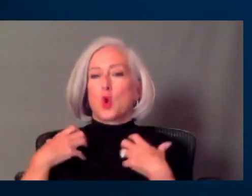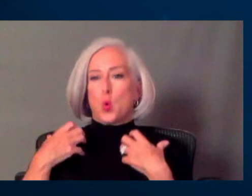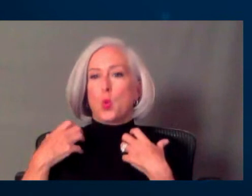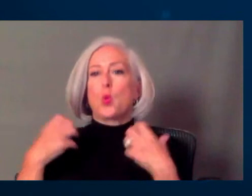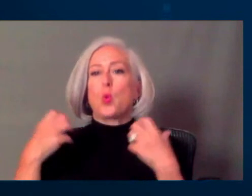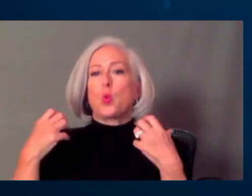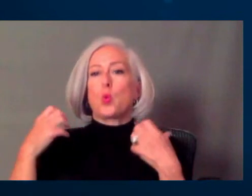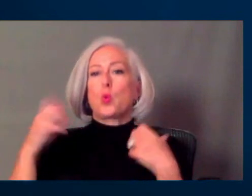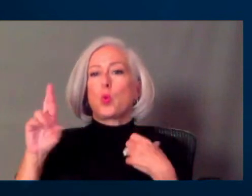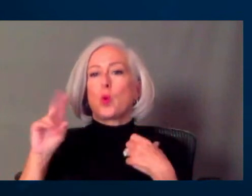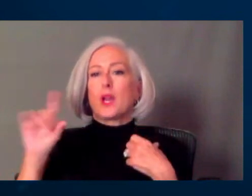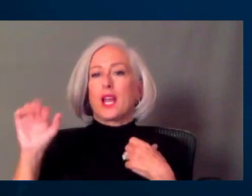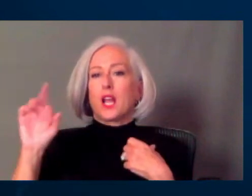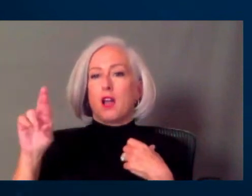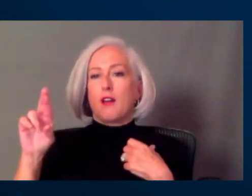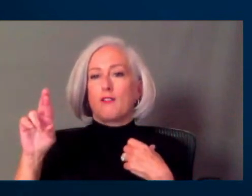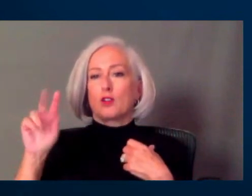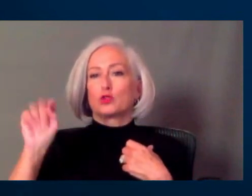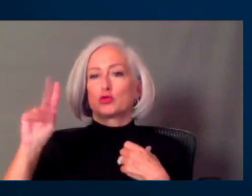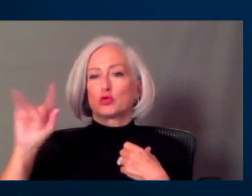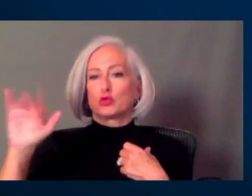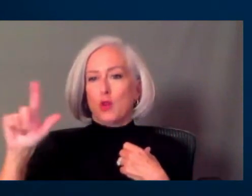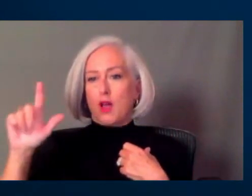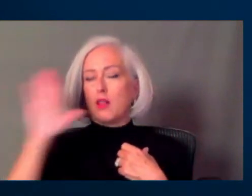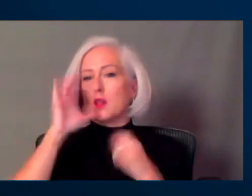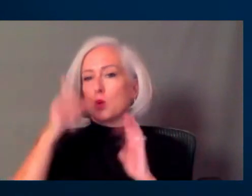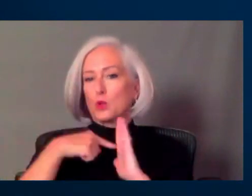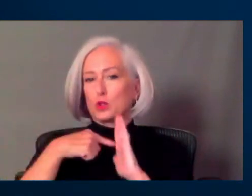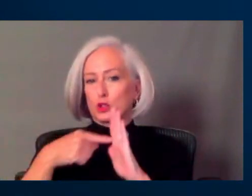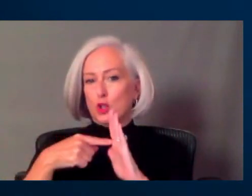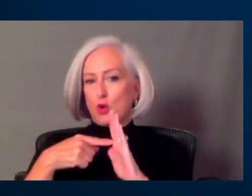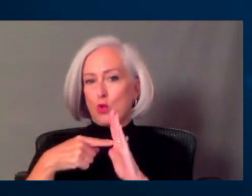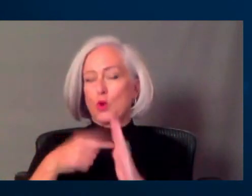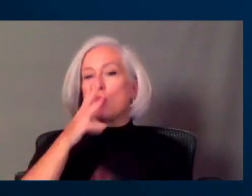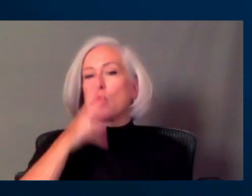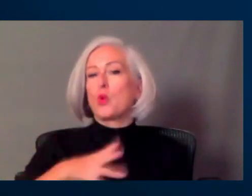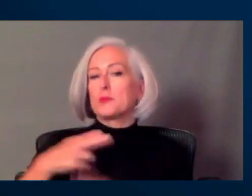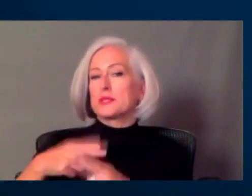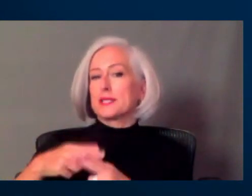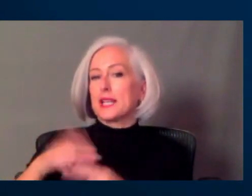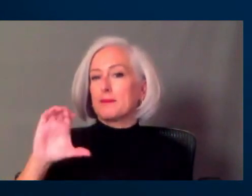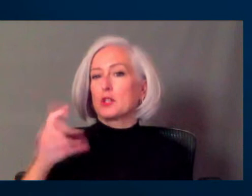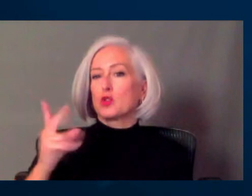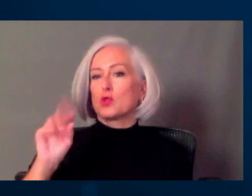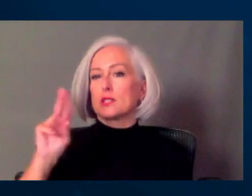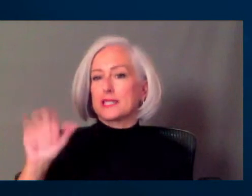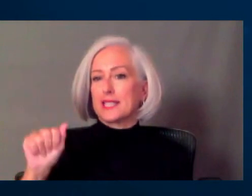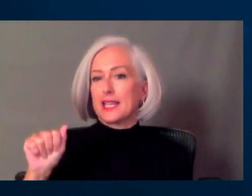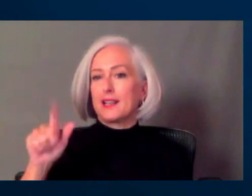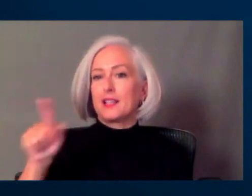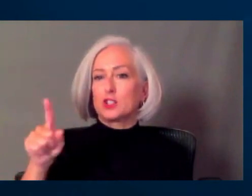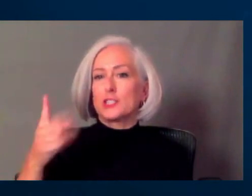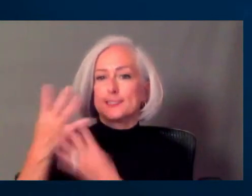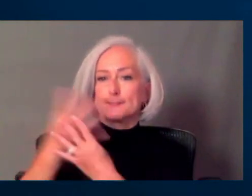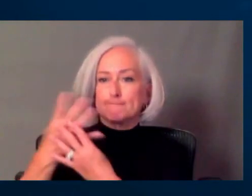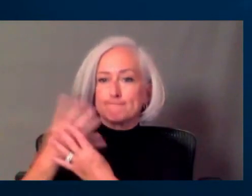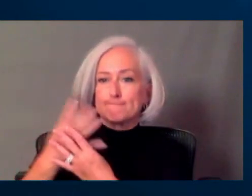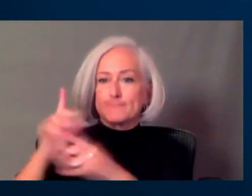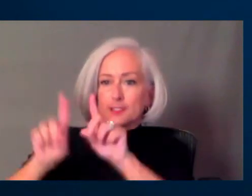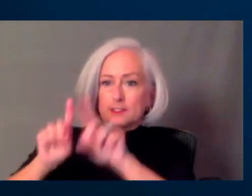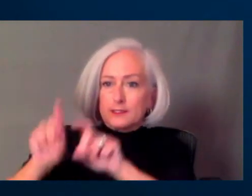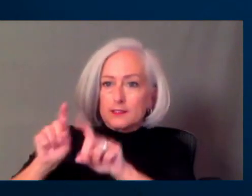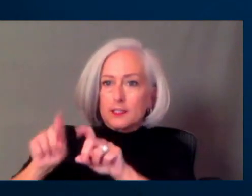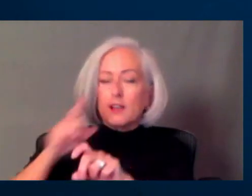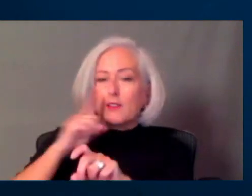which is looking at long haulers, looking at long-term effects from COVID. And that should be